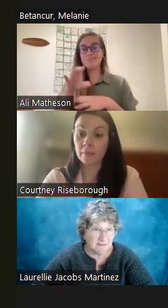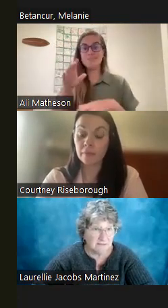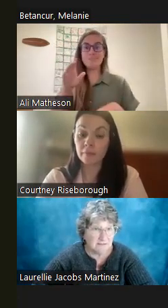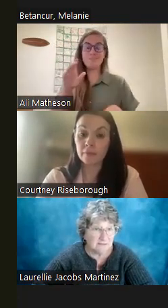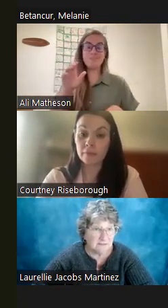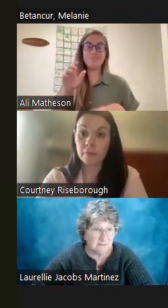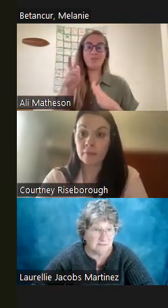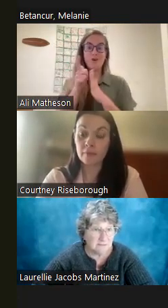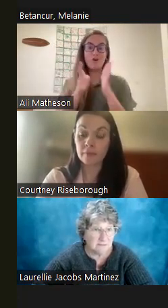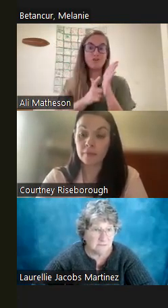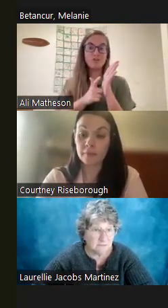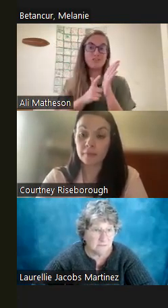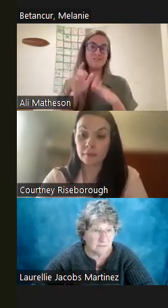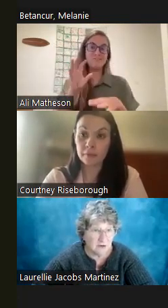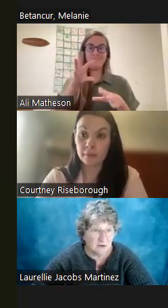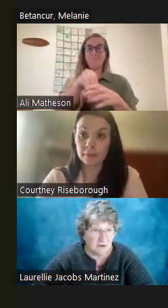government